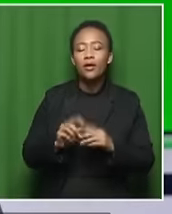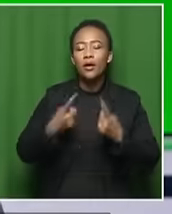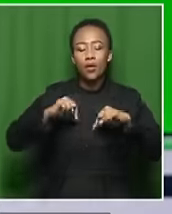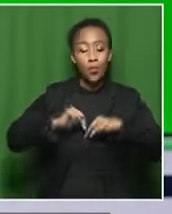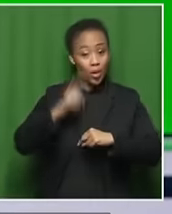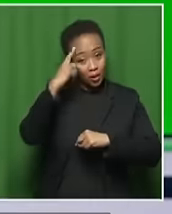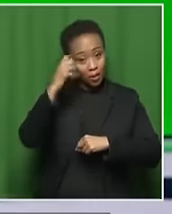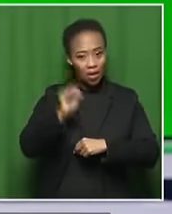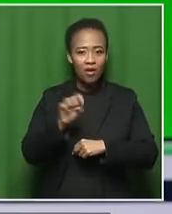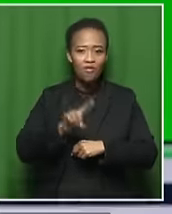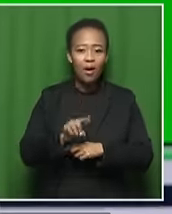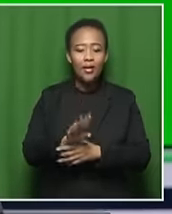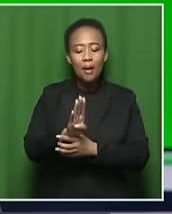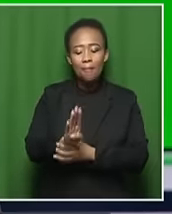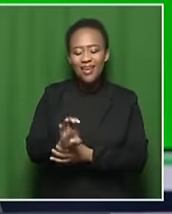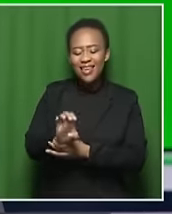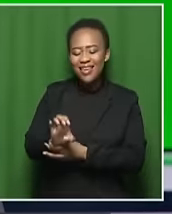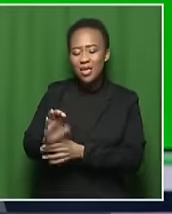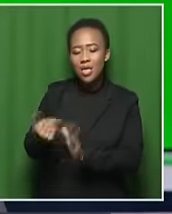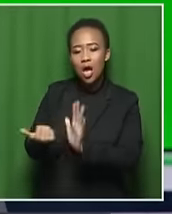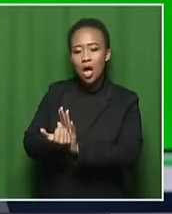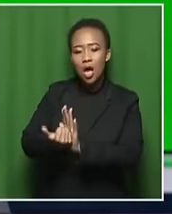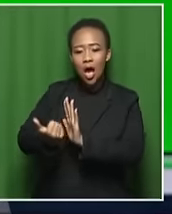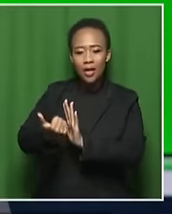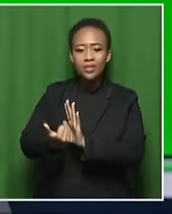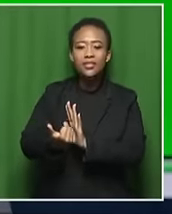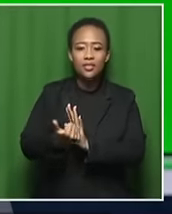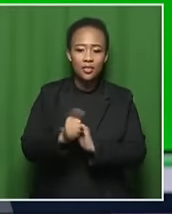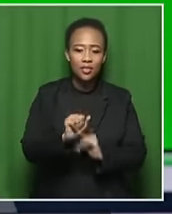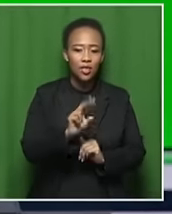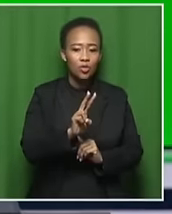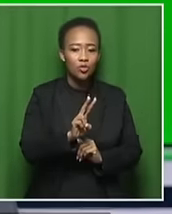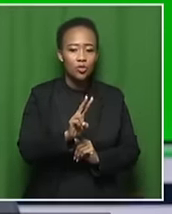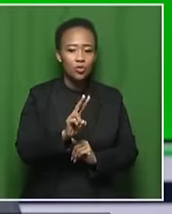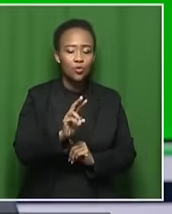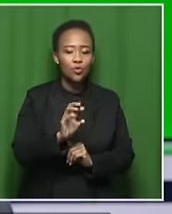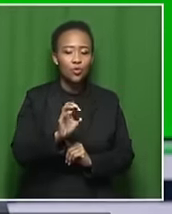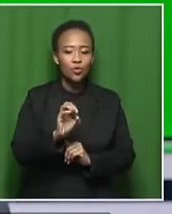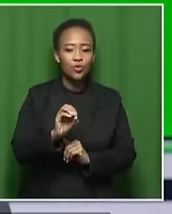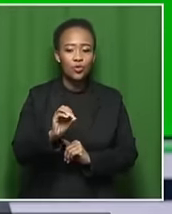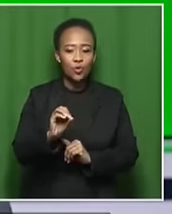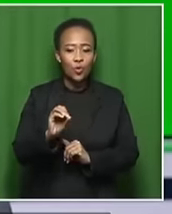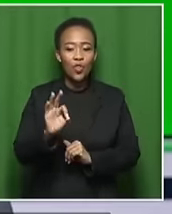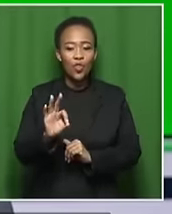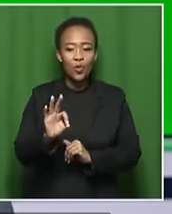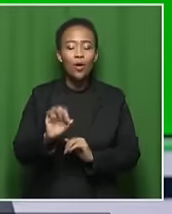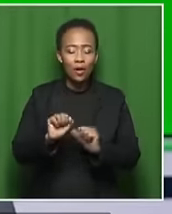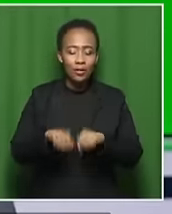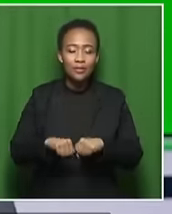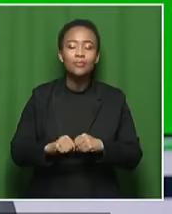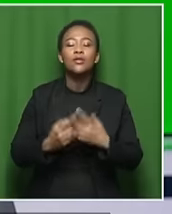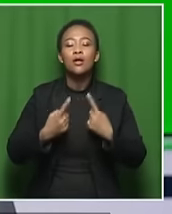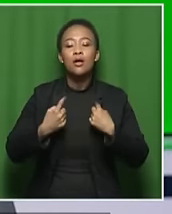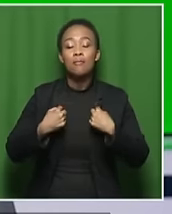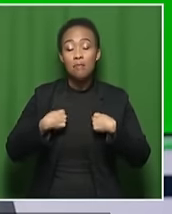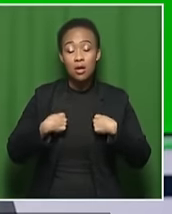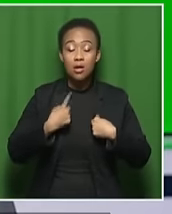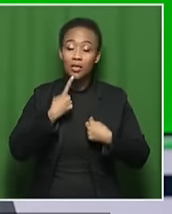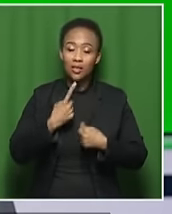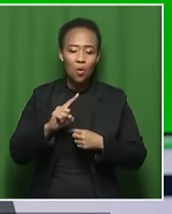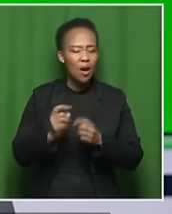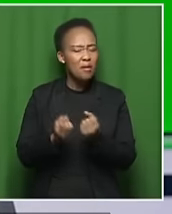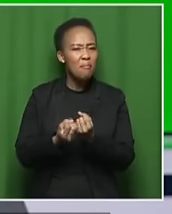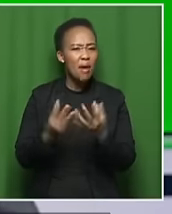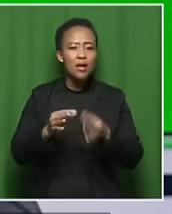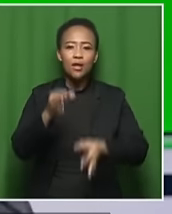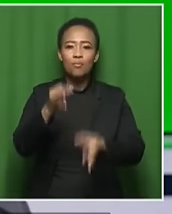BEE Act of 2003 that has failed, and the evidence of that is all around us. And instead of being like so many political